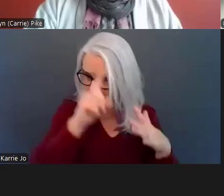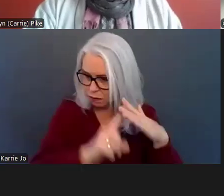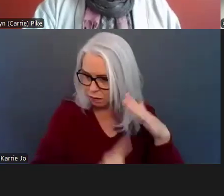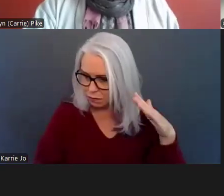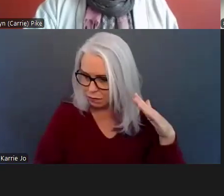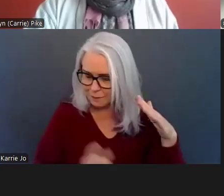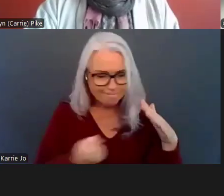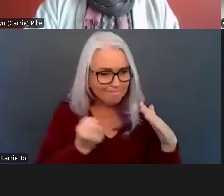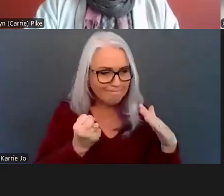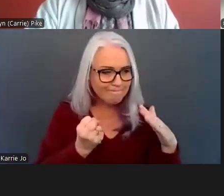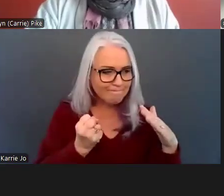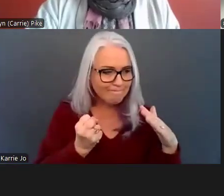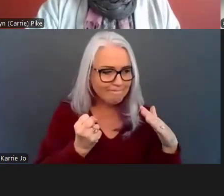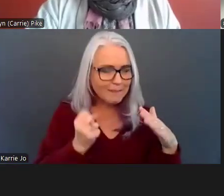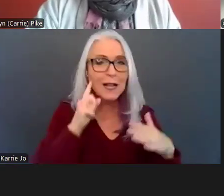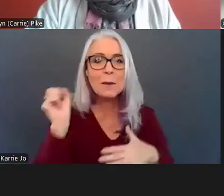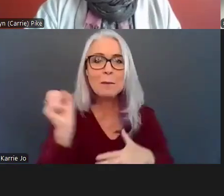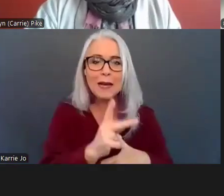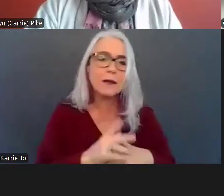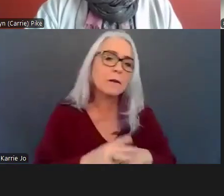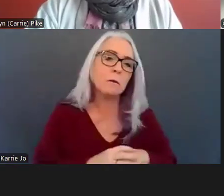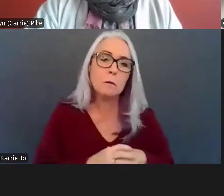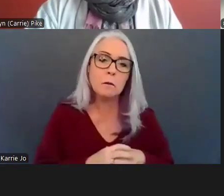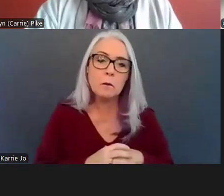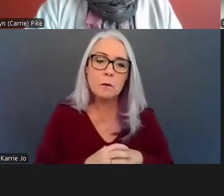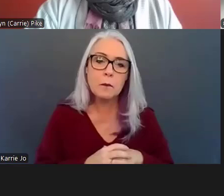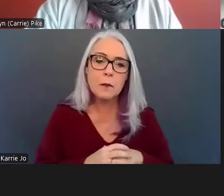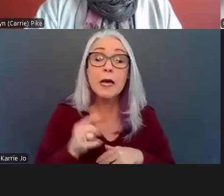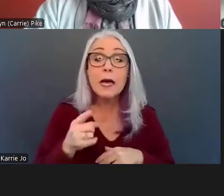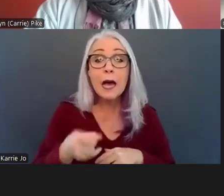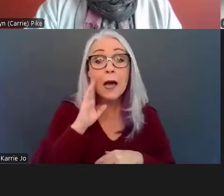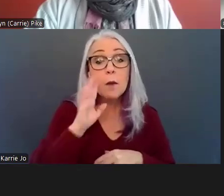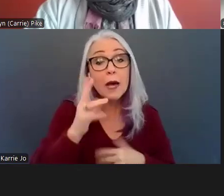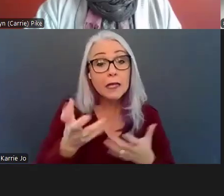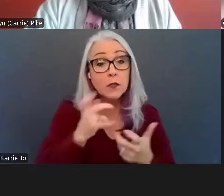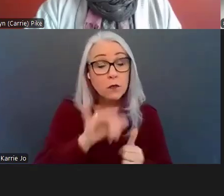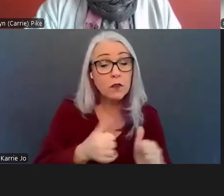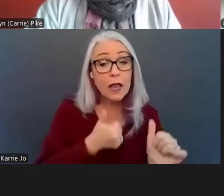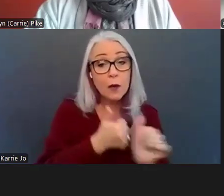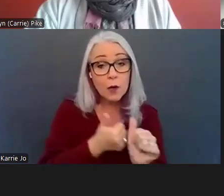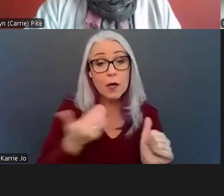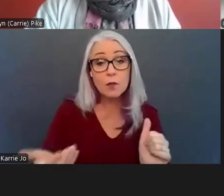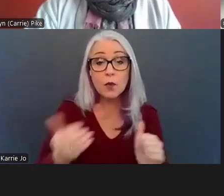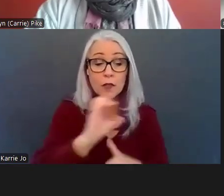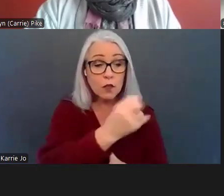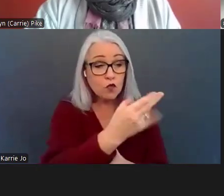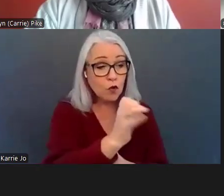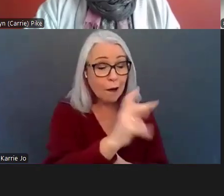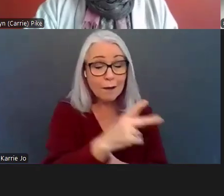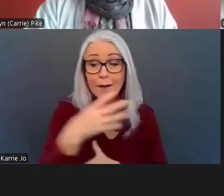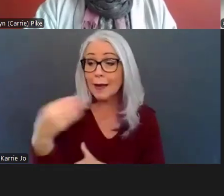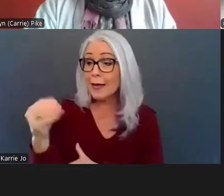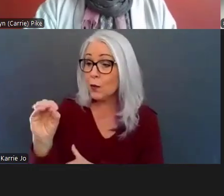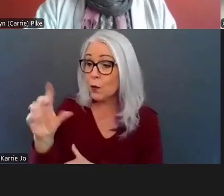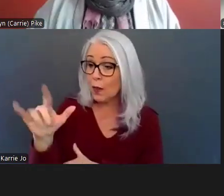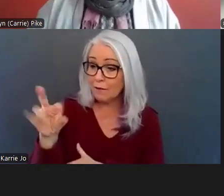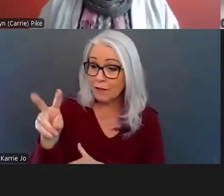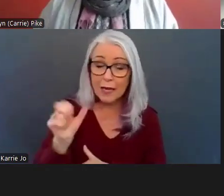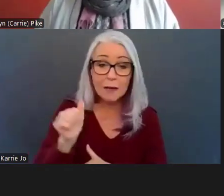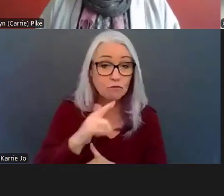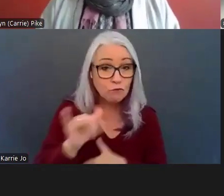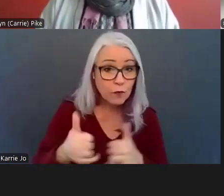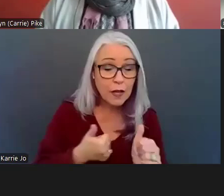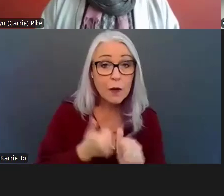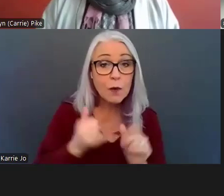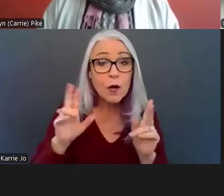back to it. Yeah, I mean, I guess I just would follow up on both Chuck and Olivia's point. I mean, I think a lot of how we look at